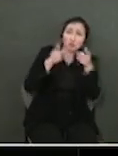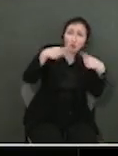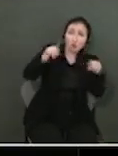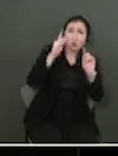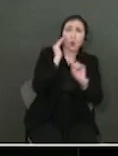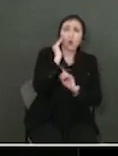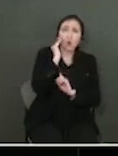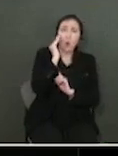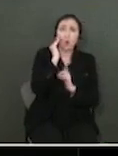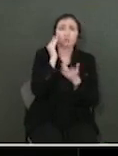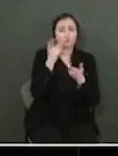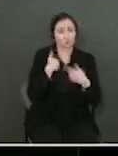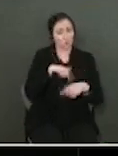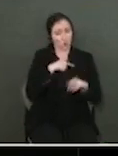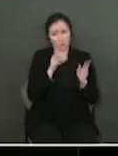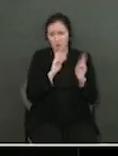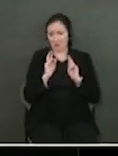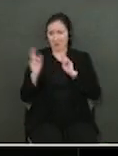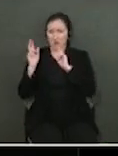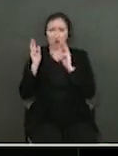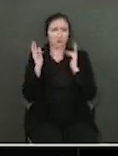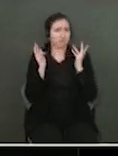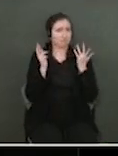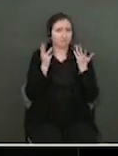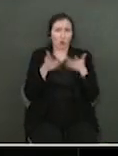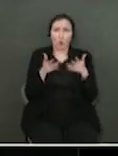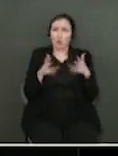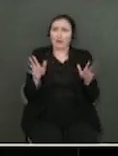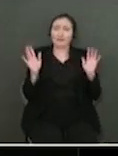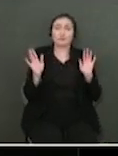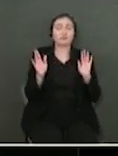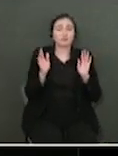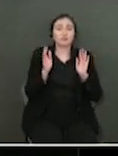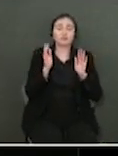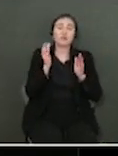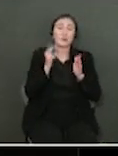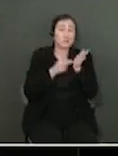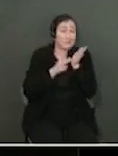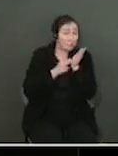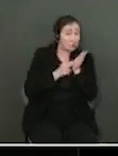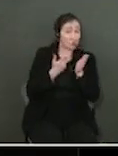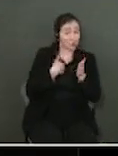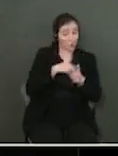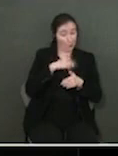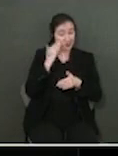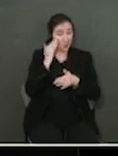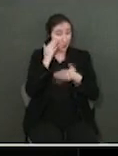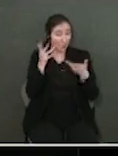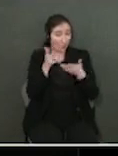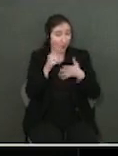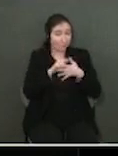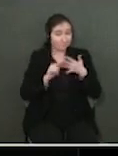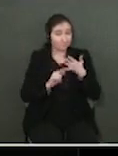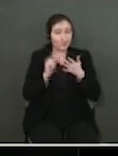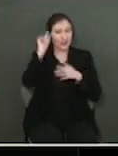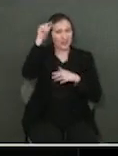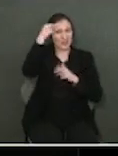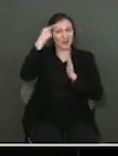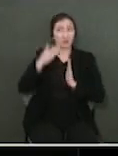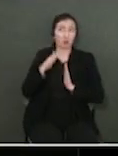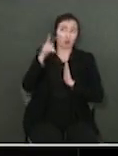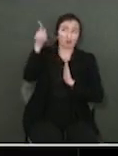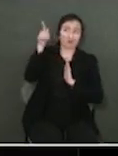that we are prepared. Some of the things that we have to make sure that we know of, as the governor said, the state of Texas still is